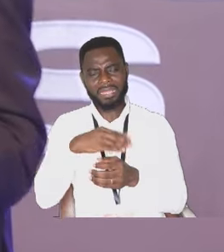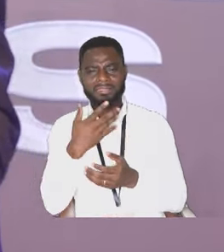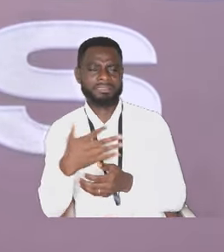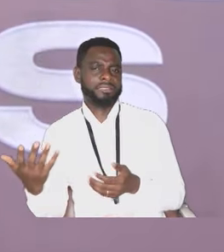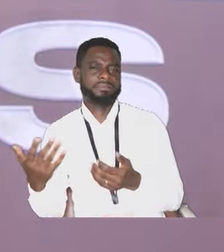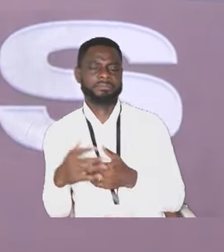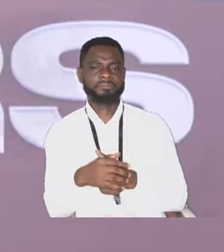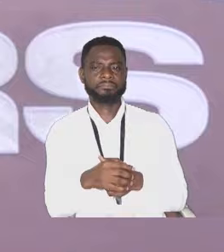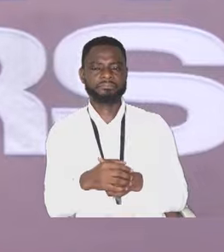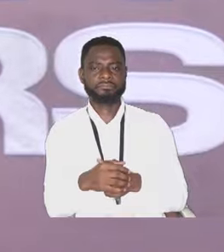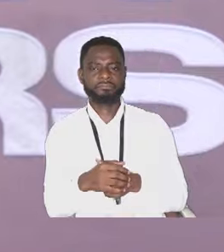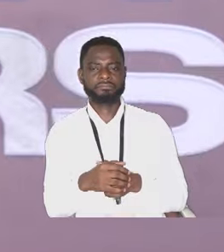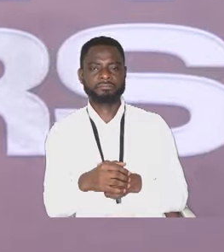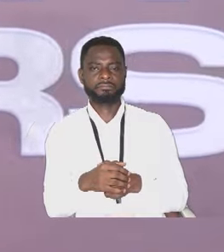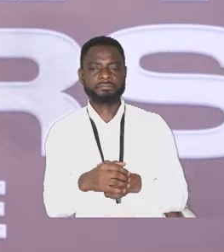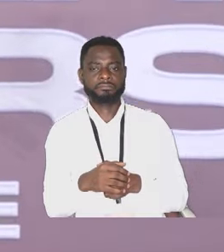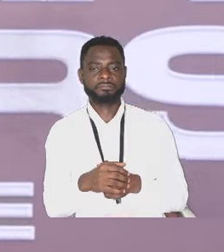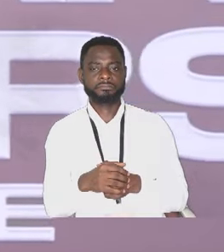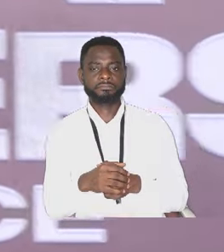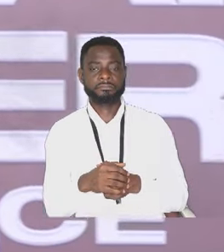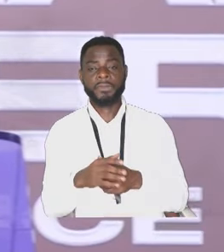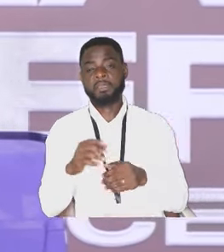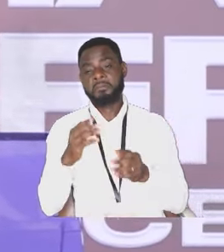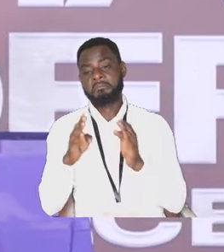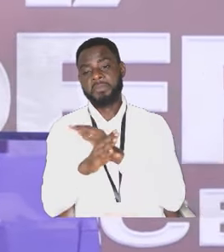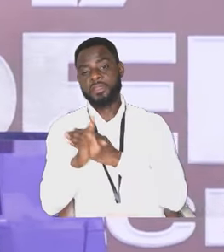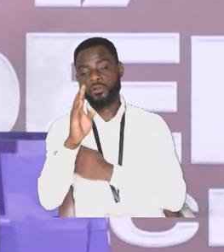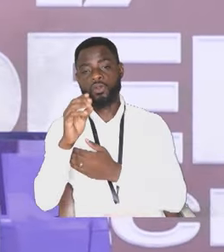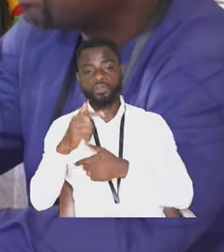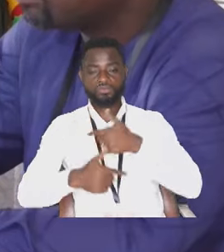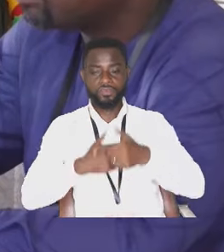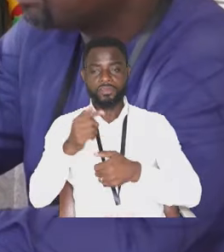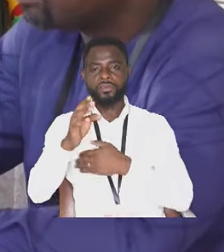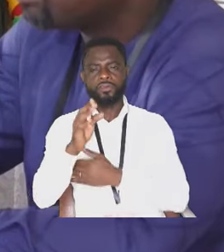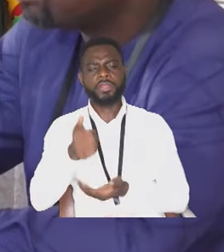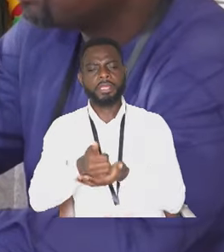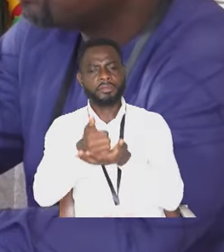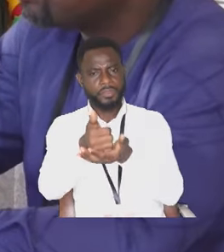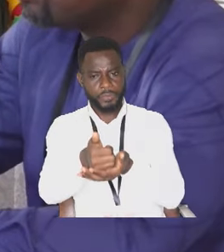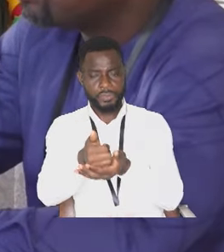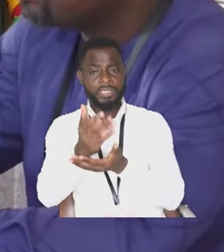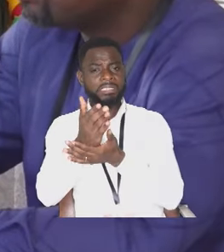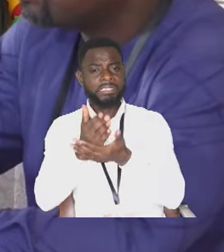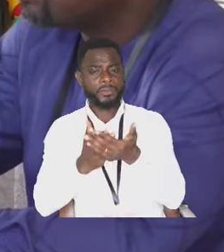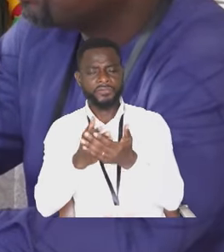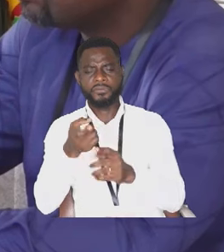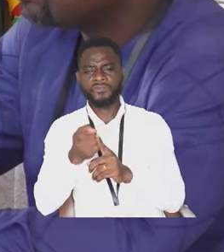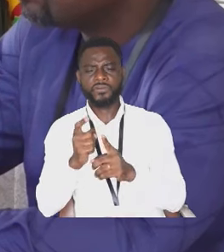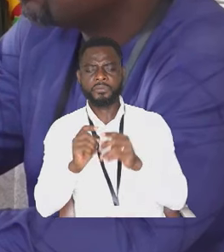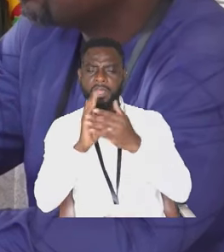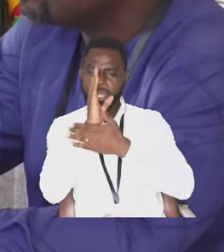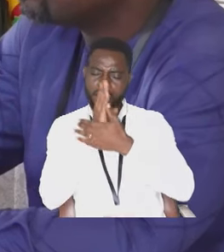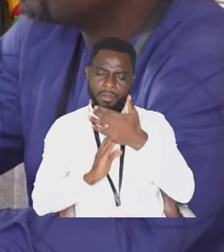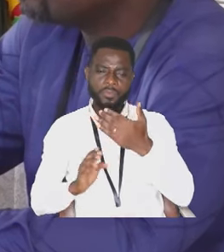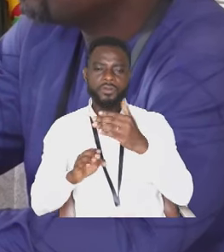against? By God's grace, God has helped you. Some of us are from humble backgrounds. The Lord